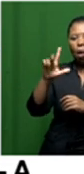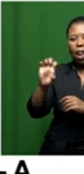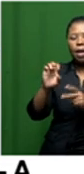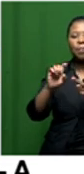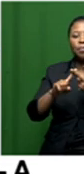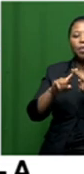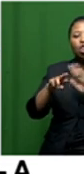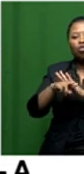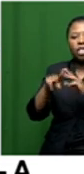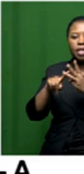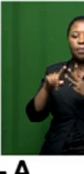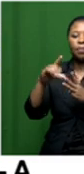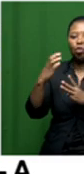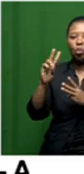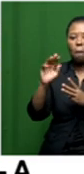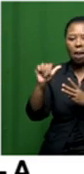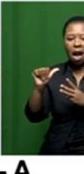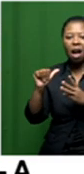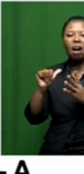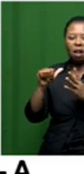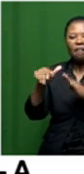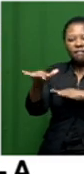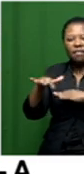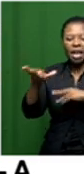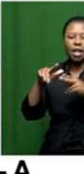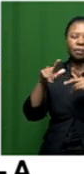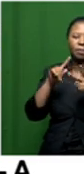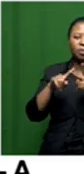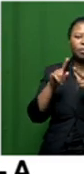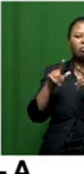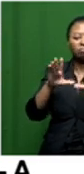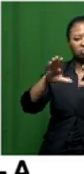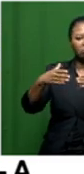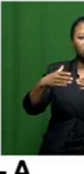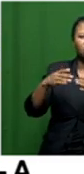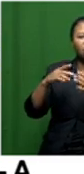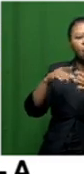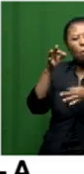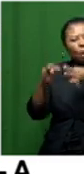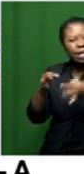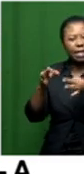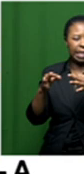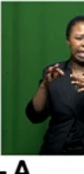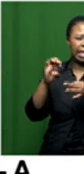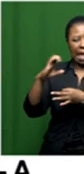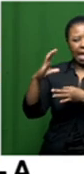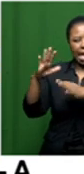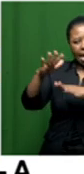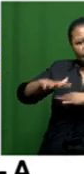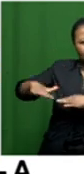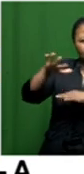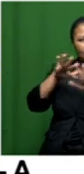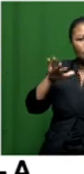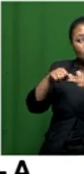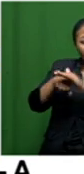Tyhume Valley, along with their body, their politics as Eastern Cape kind of people who were born from the